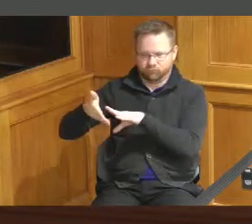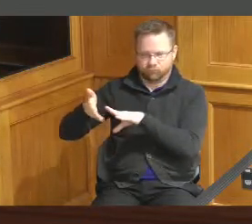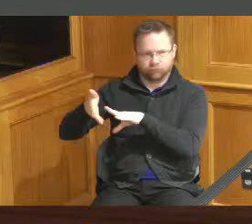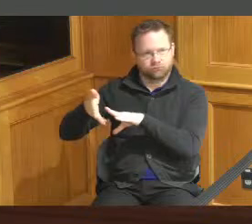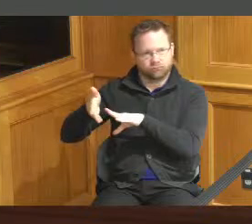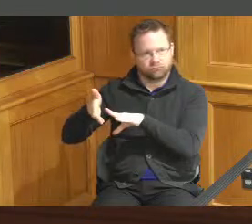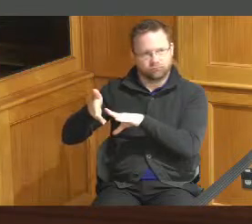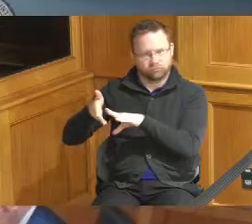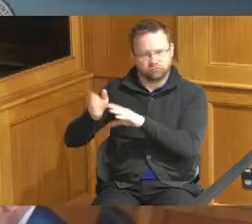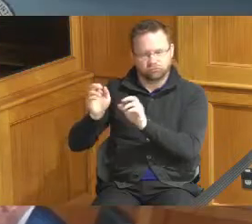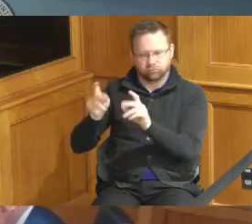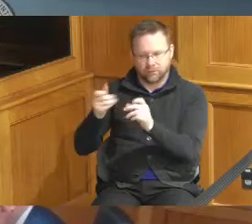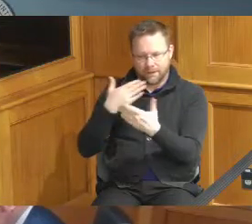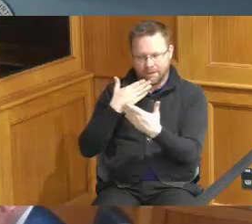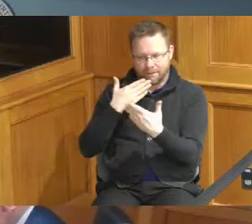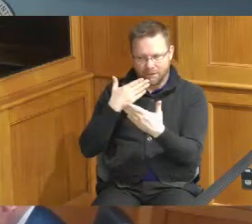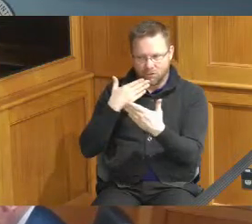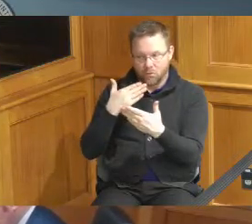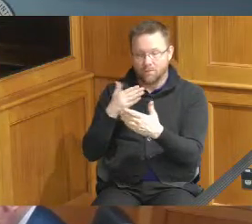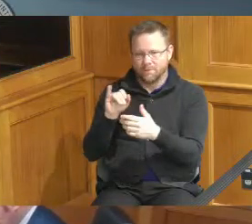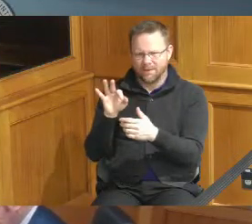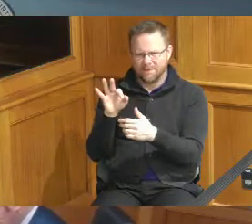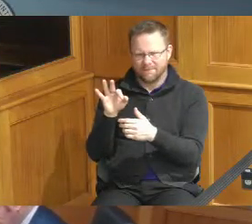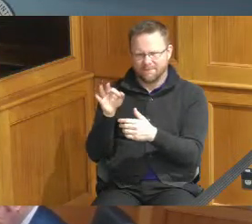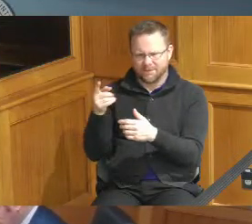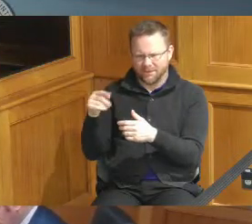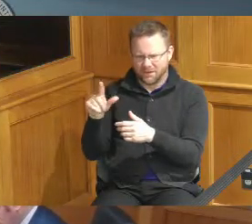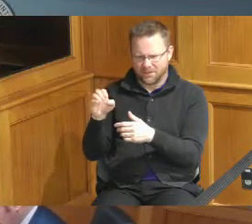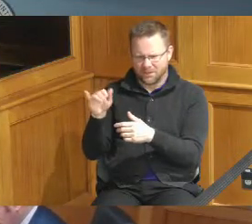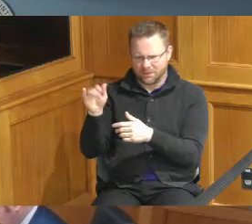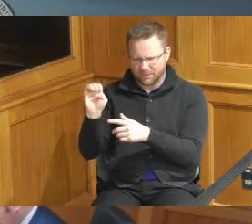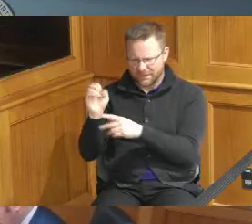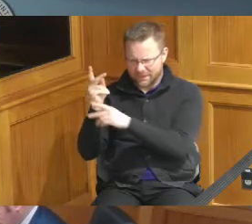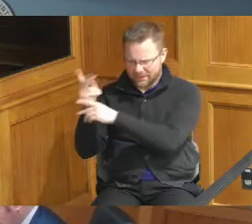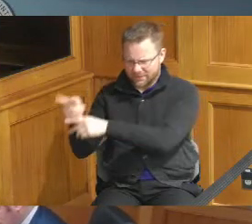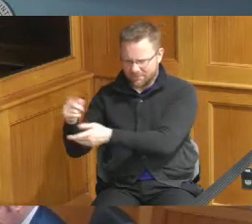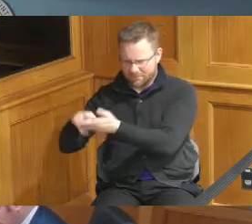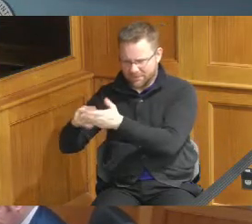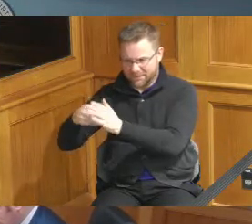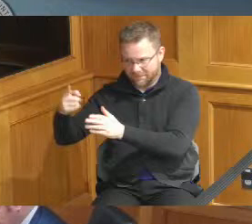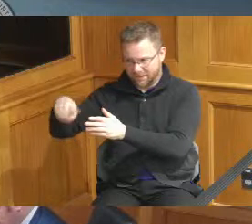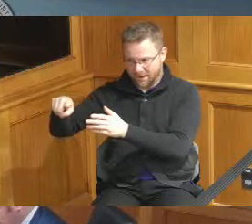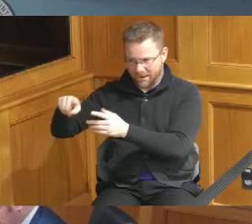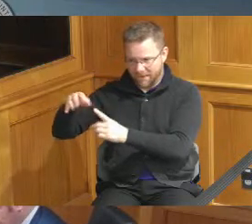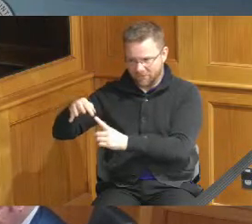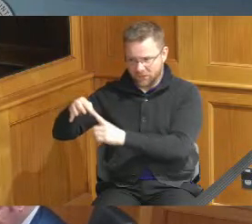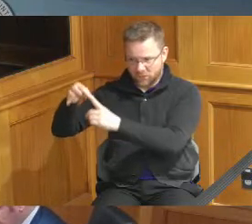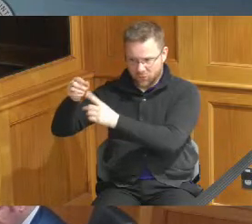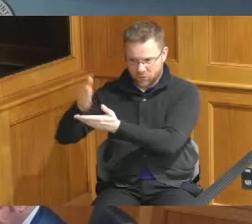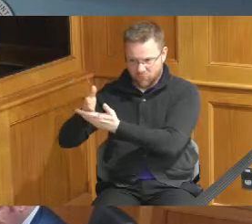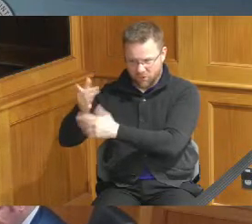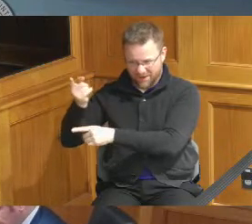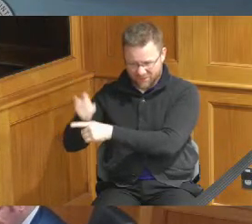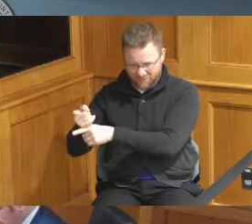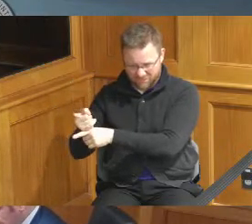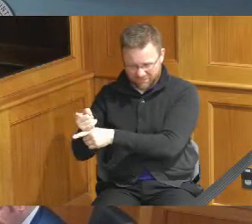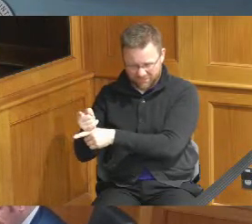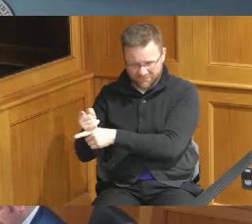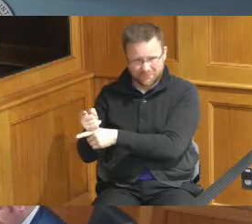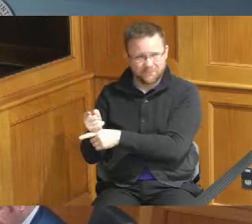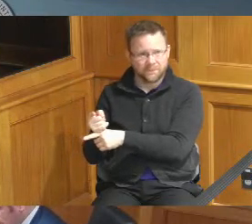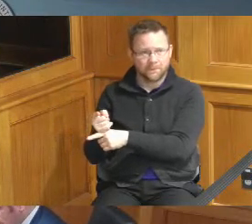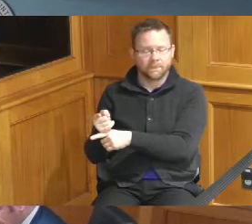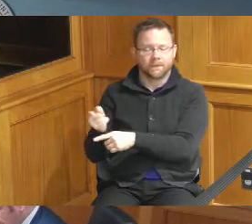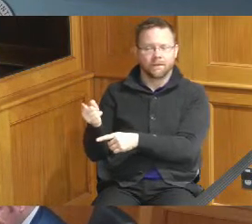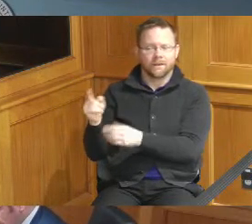operation. Okay, thank you for that. But if they're leasing or subleasing, they would have exclusive rights to that area, correct?